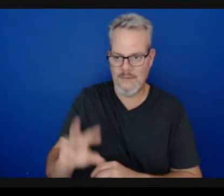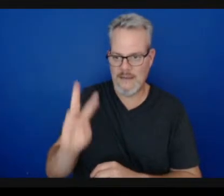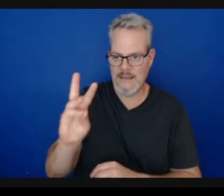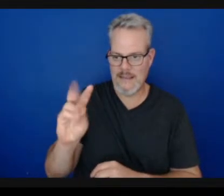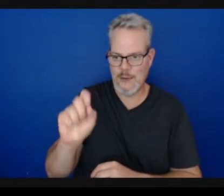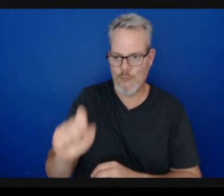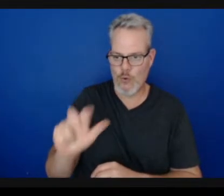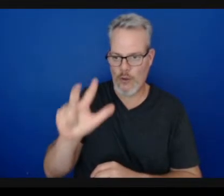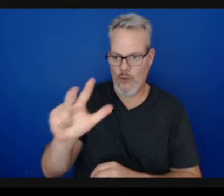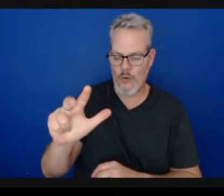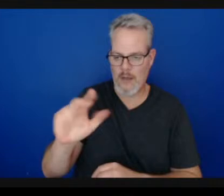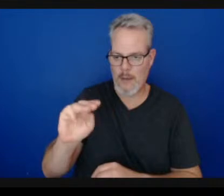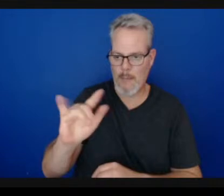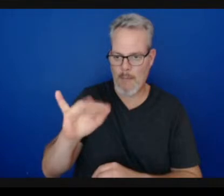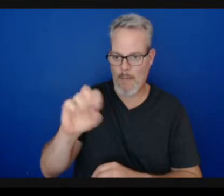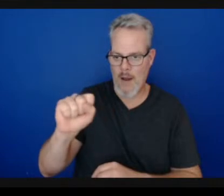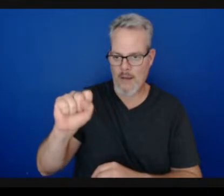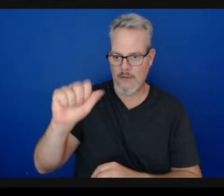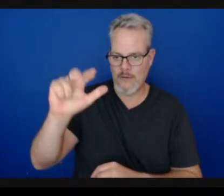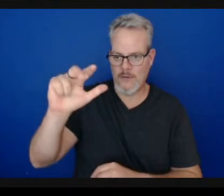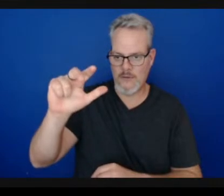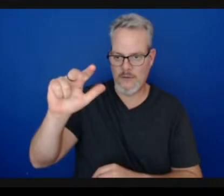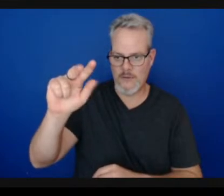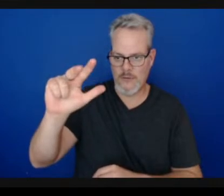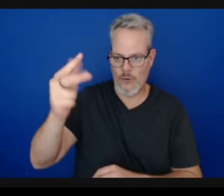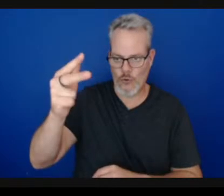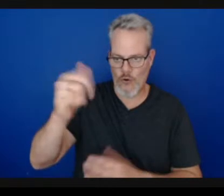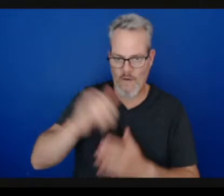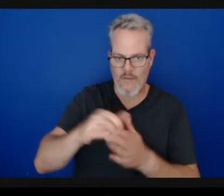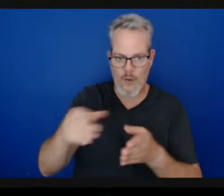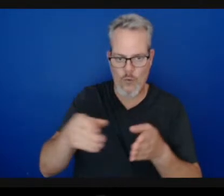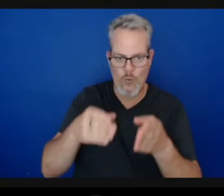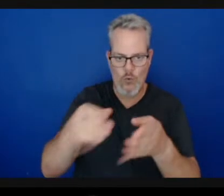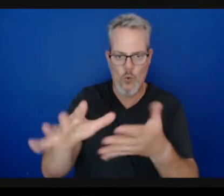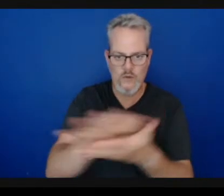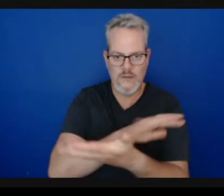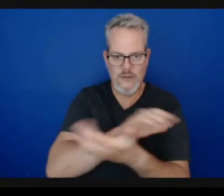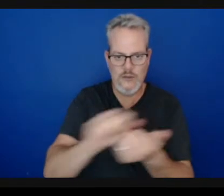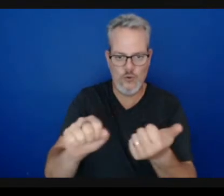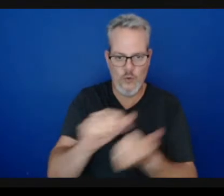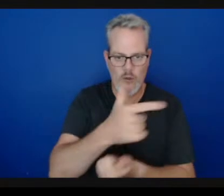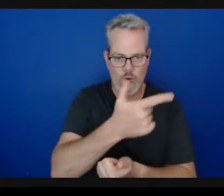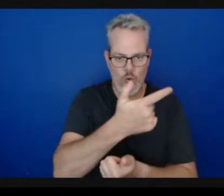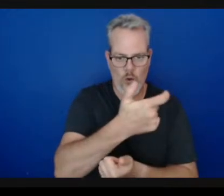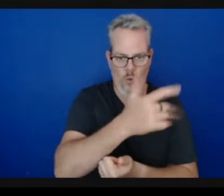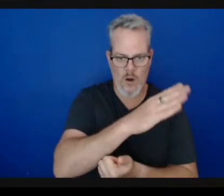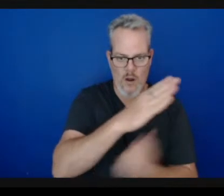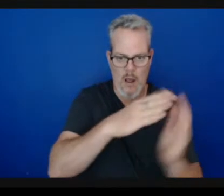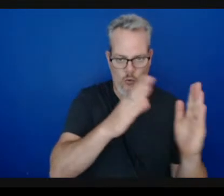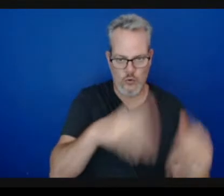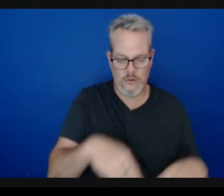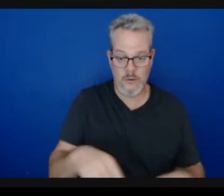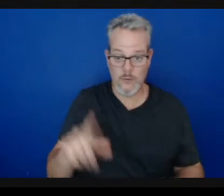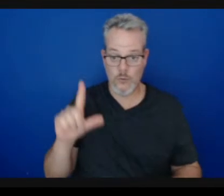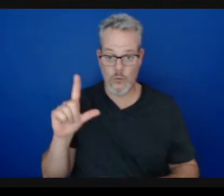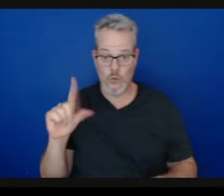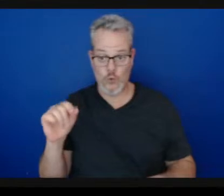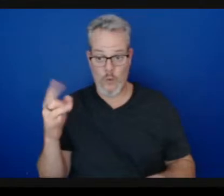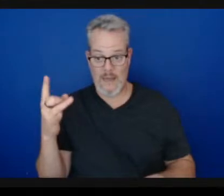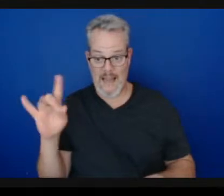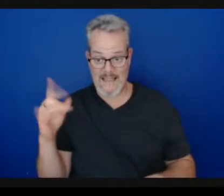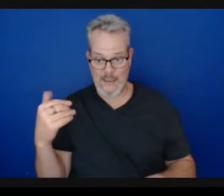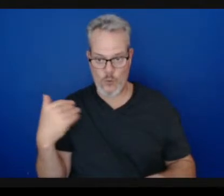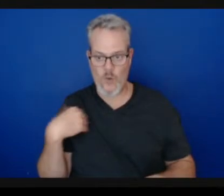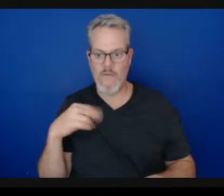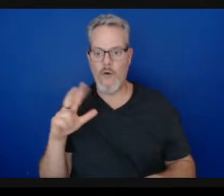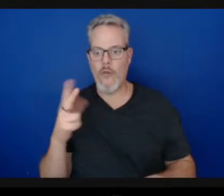miles of road, destroying 21 homes. In 2018, we have 13.7 square